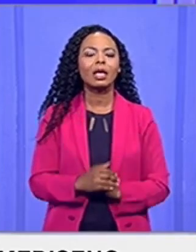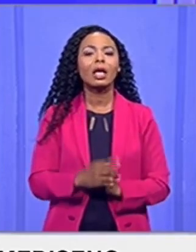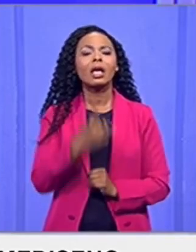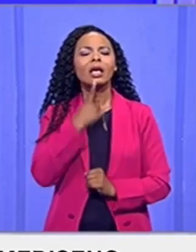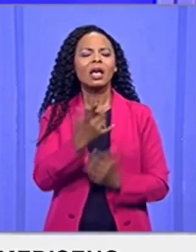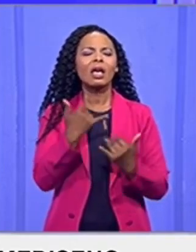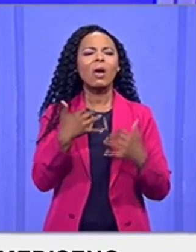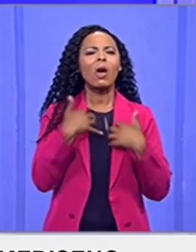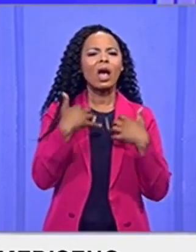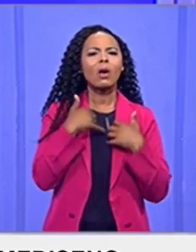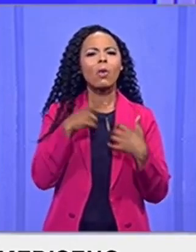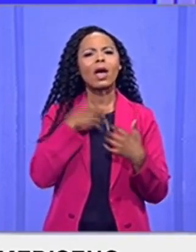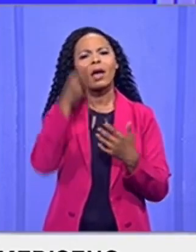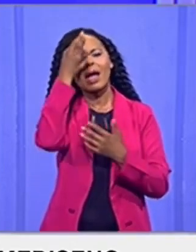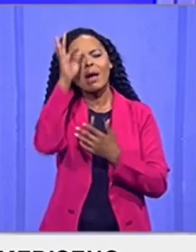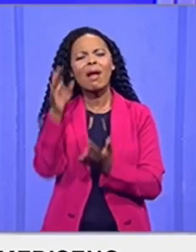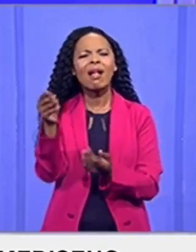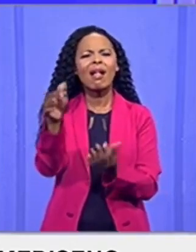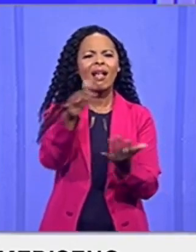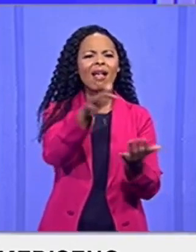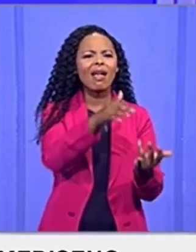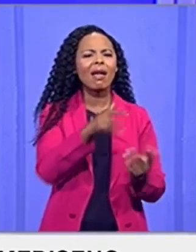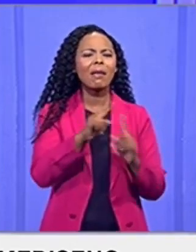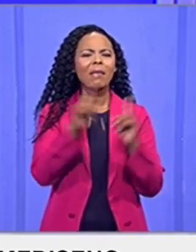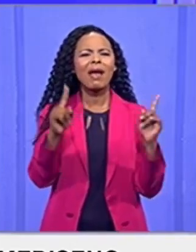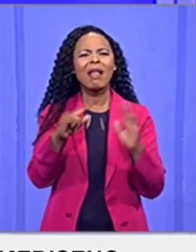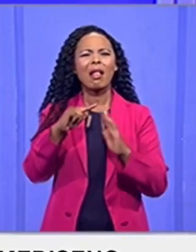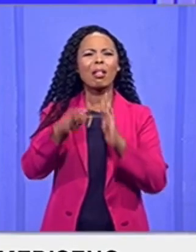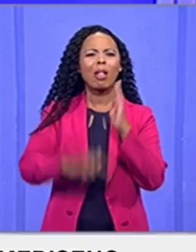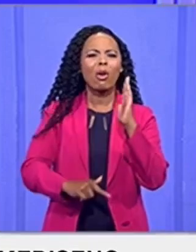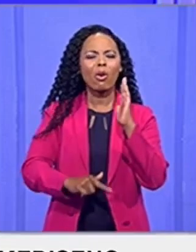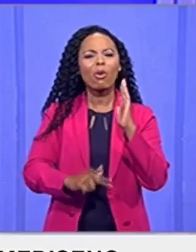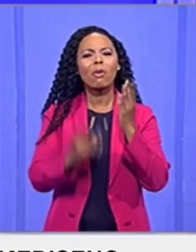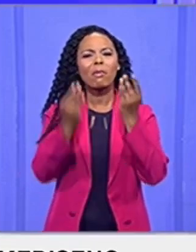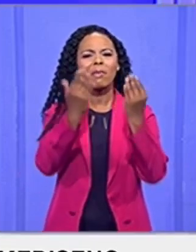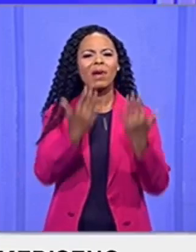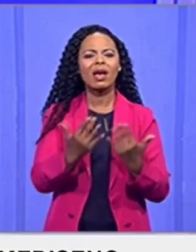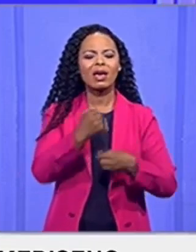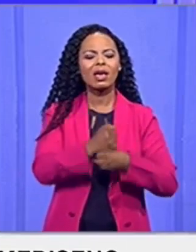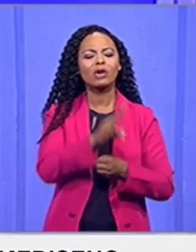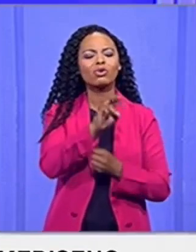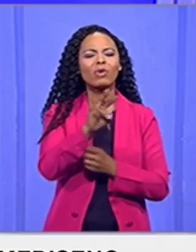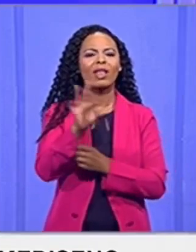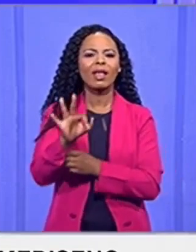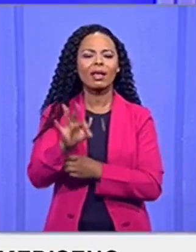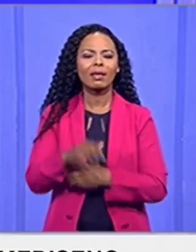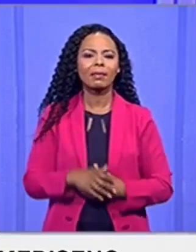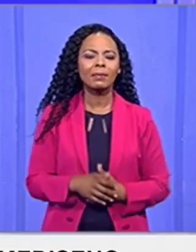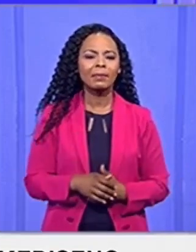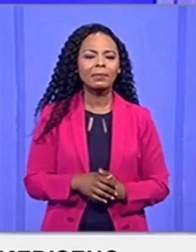gore puso e kokoantse madi a kwa tlase ga a neng a solofetswe mo ngwageng wa ditšhelete wa 2023.